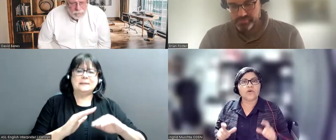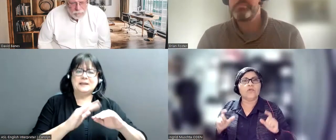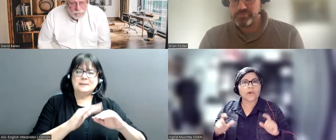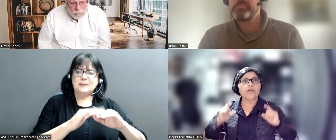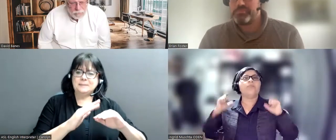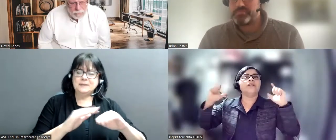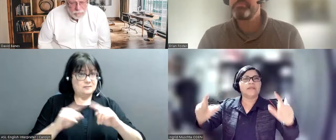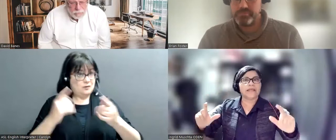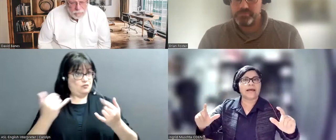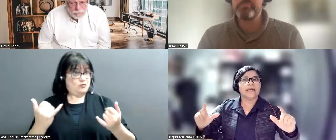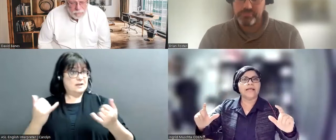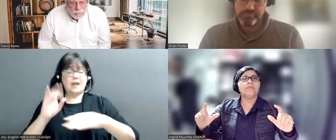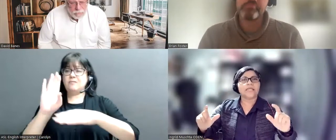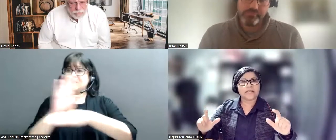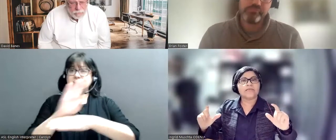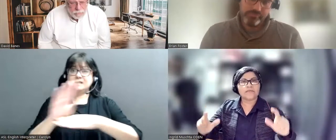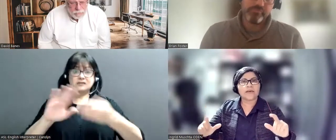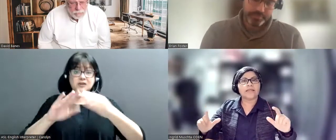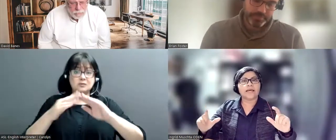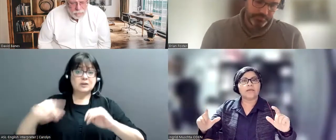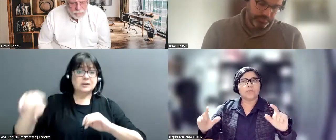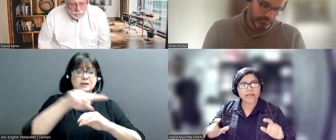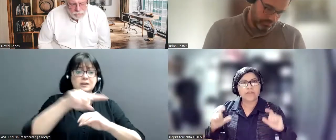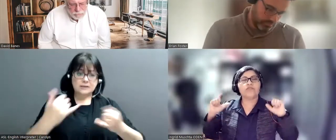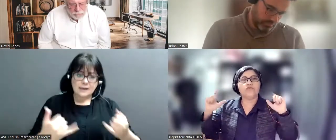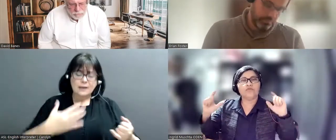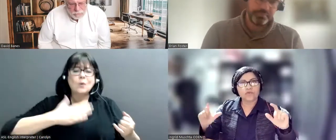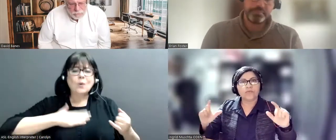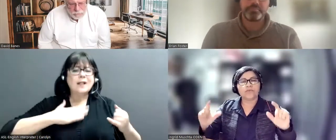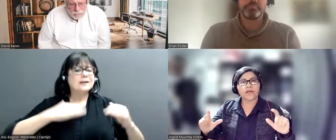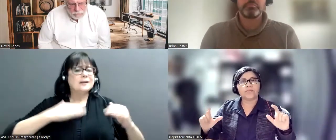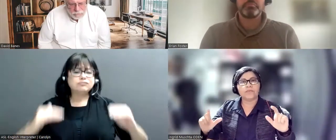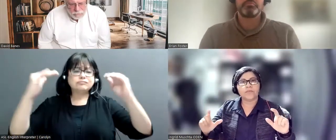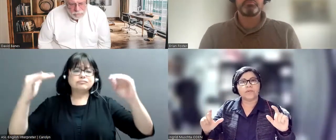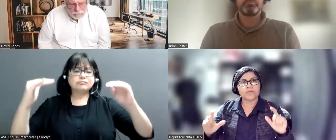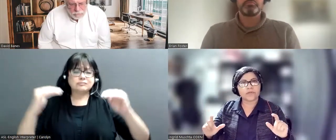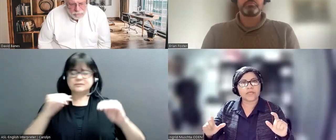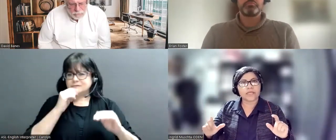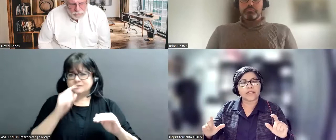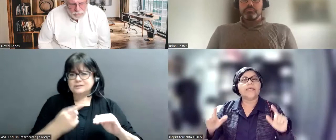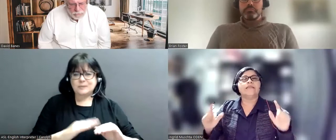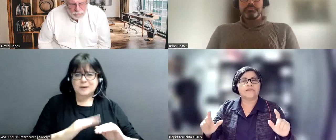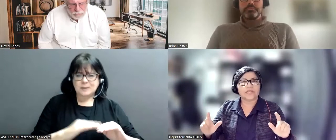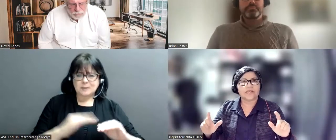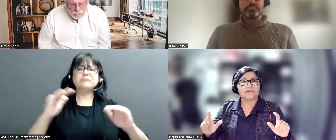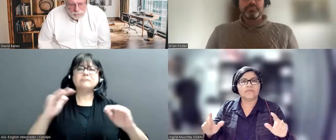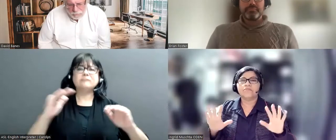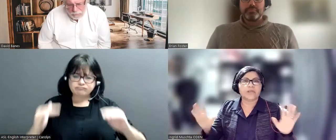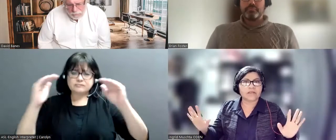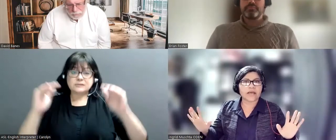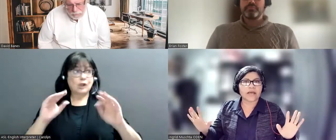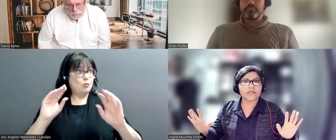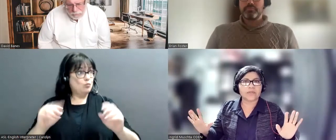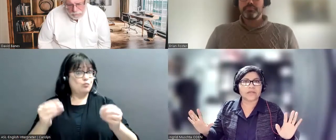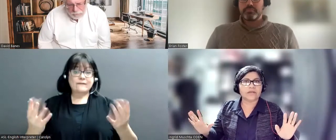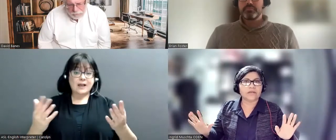to go well beyond that, because of the fact that when you do provide people with the tools they need, they're successful, whether